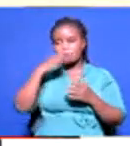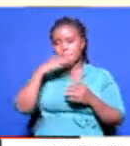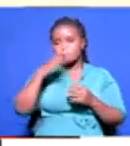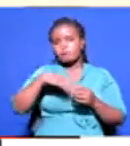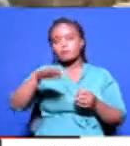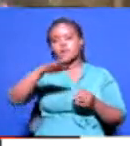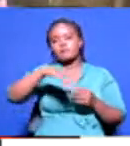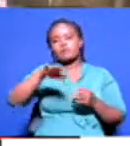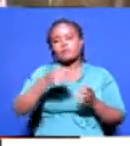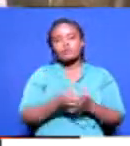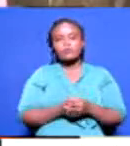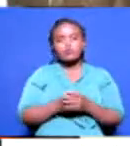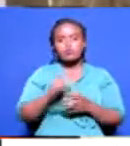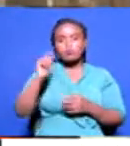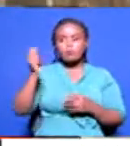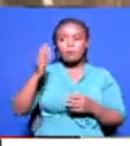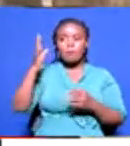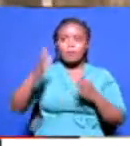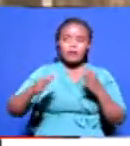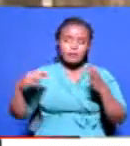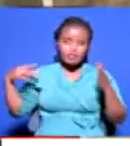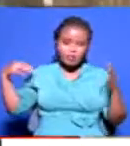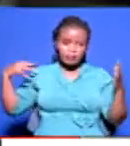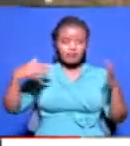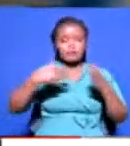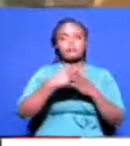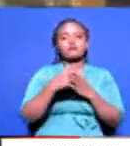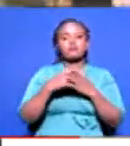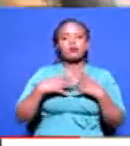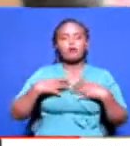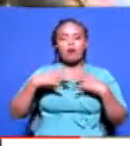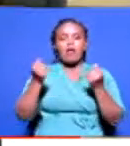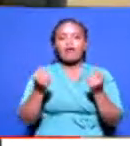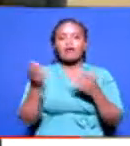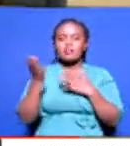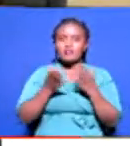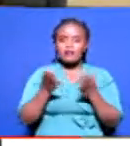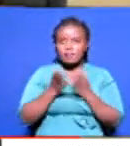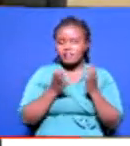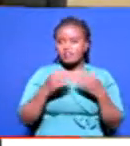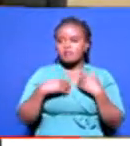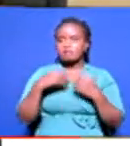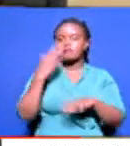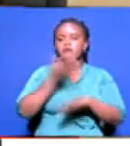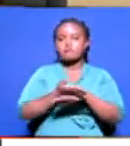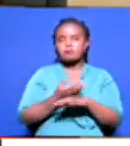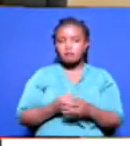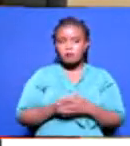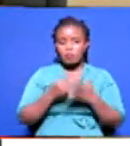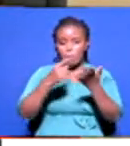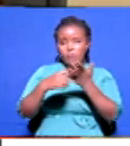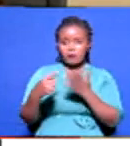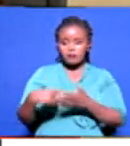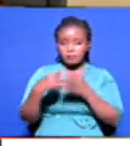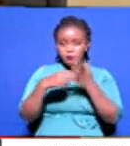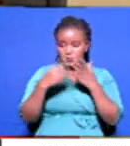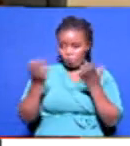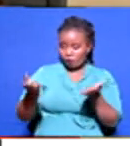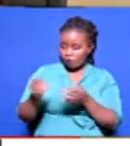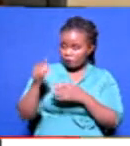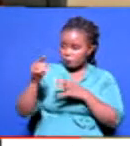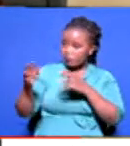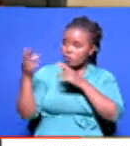Kenya's journey towards automating health services has been a steady work in progress. To discuss the cutting-edge catalytic role of